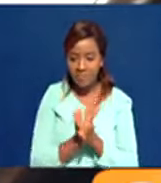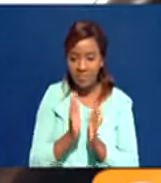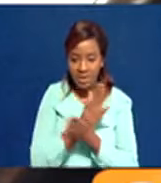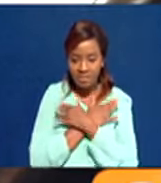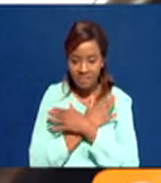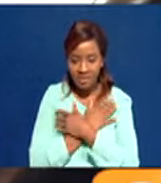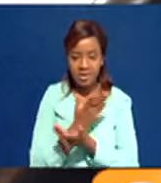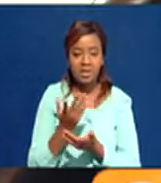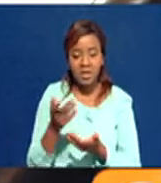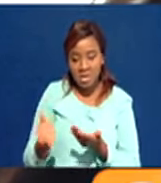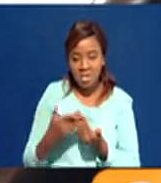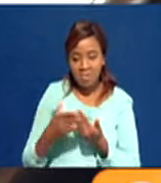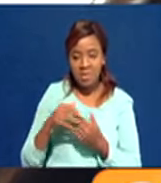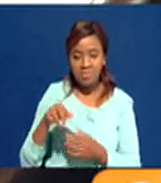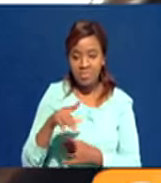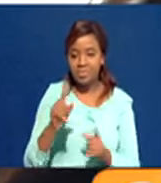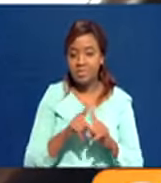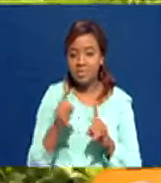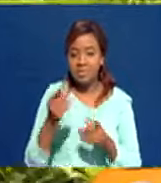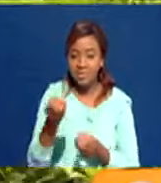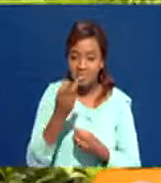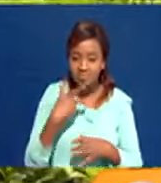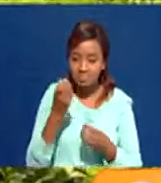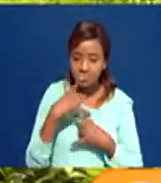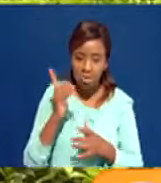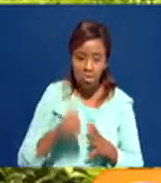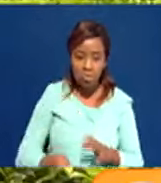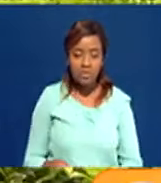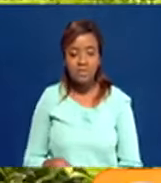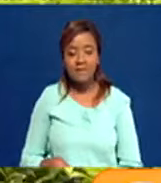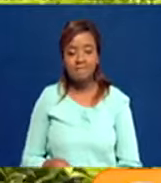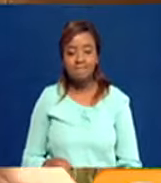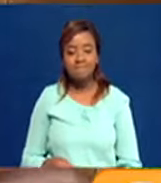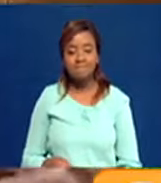friend as he shared his tribulations with us.